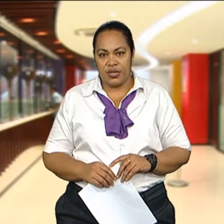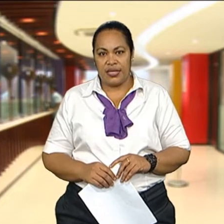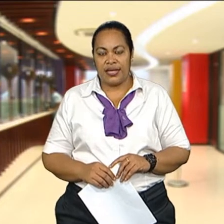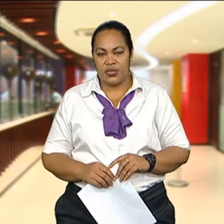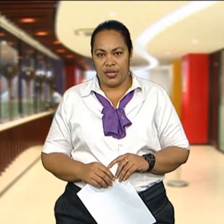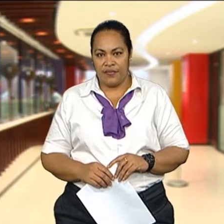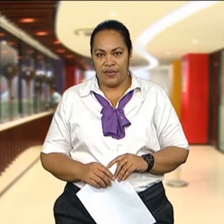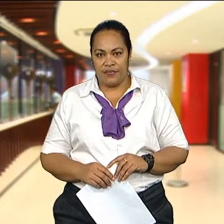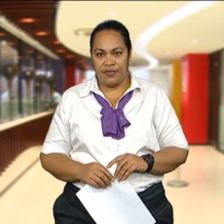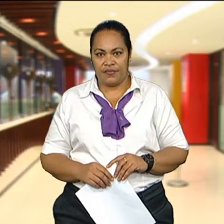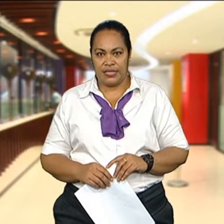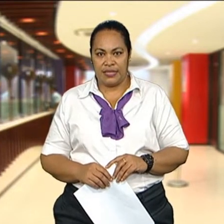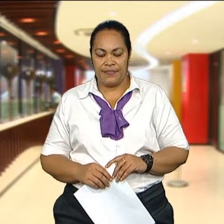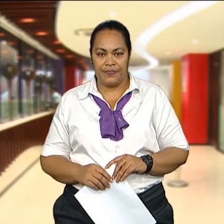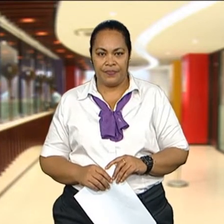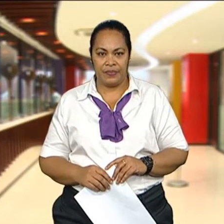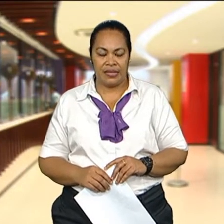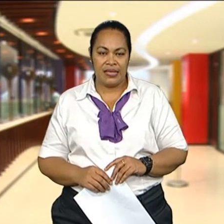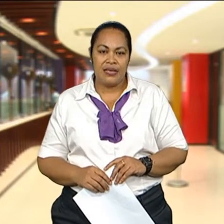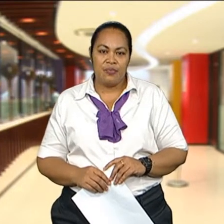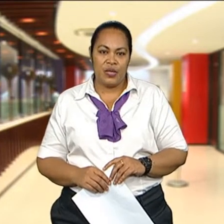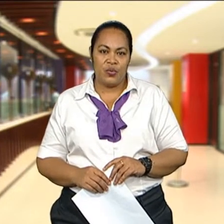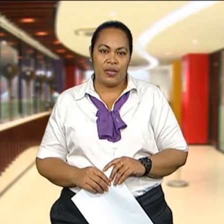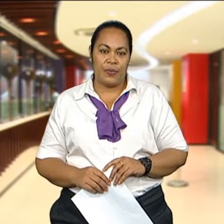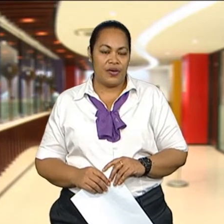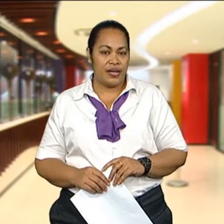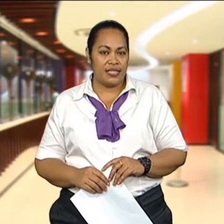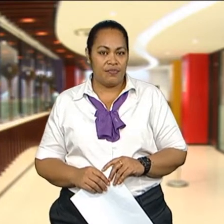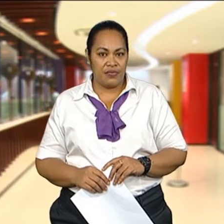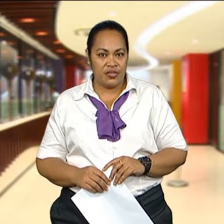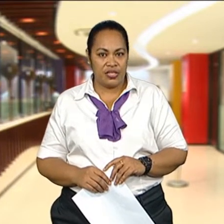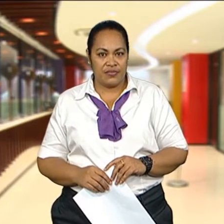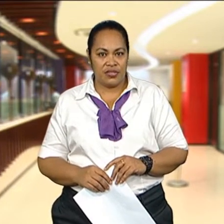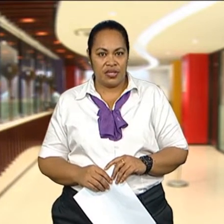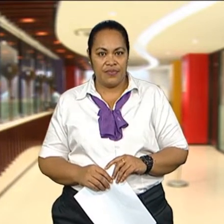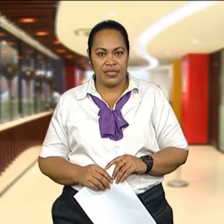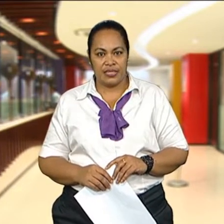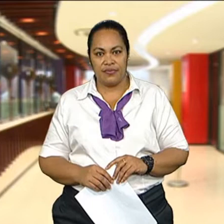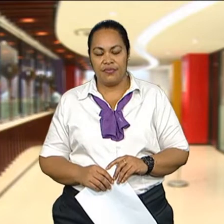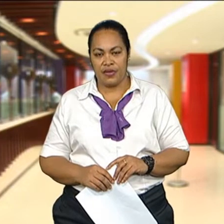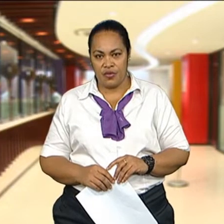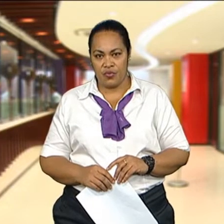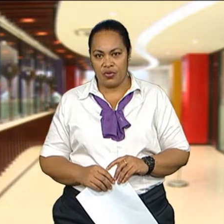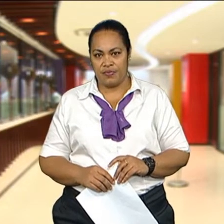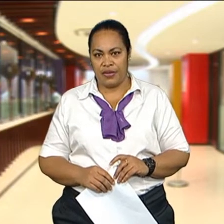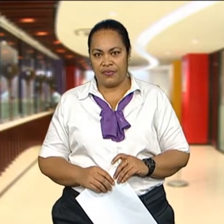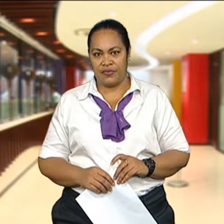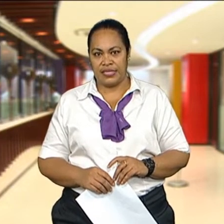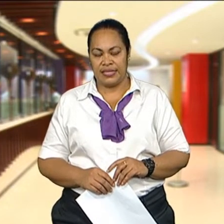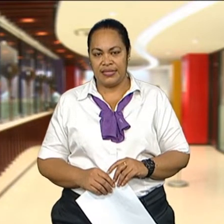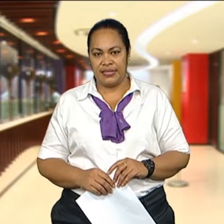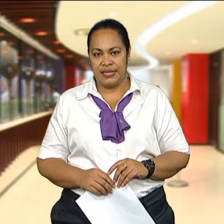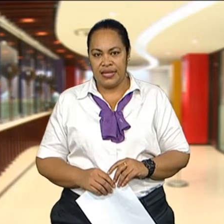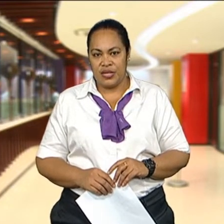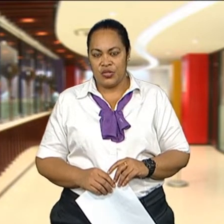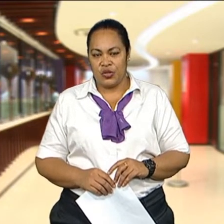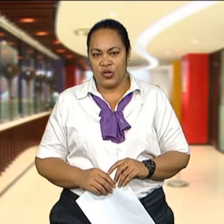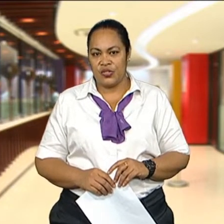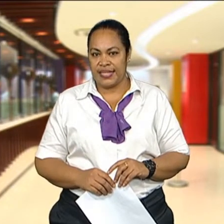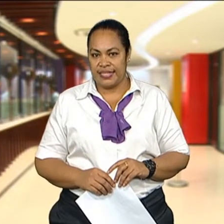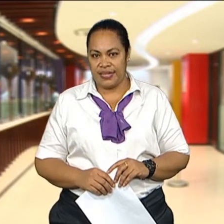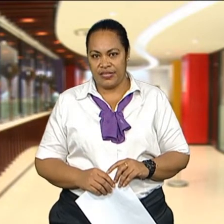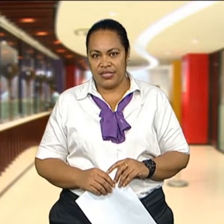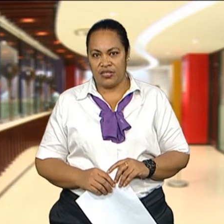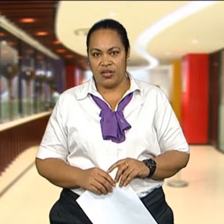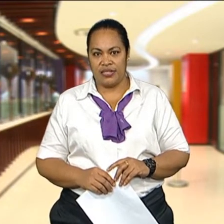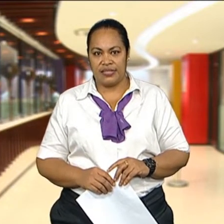the week at $25.50. Meanwhile, Paradise Beverages Fiji Limited further rose by 50 cents to close